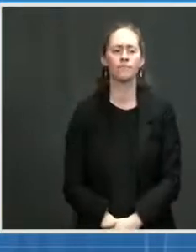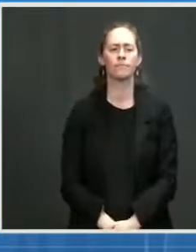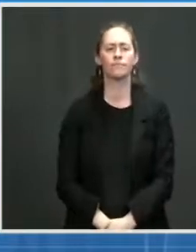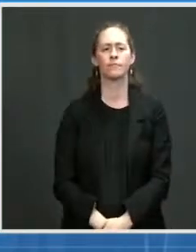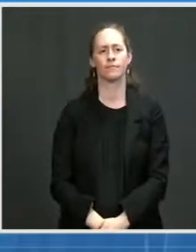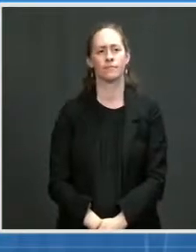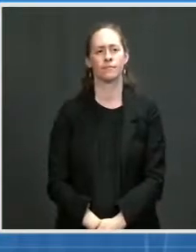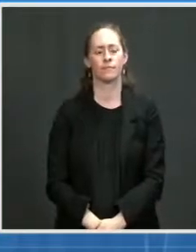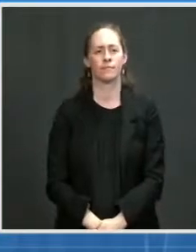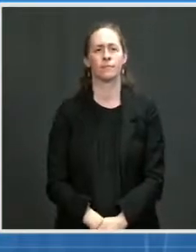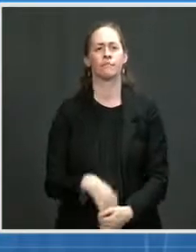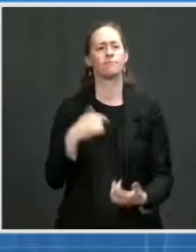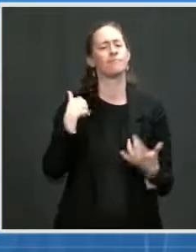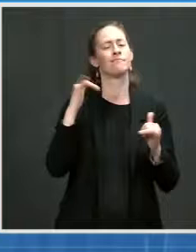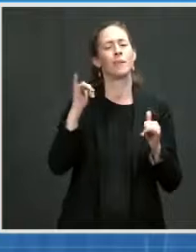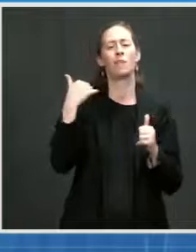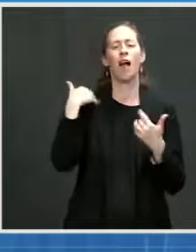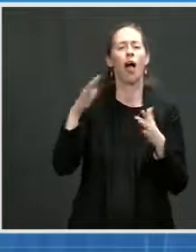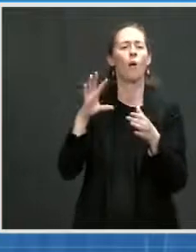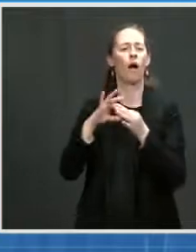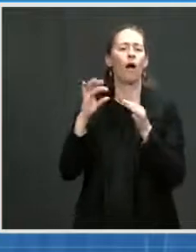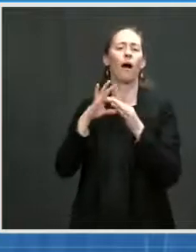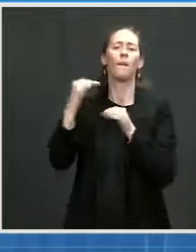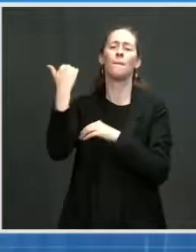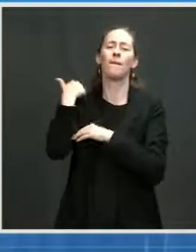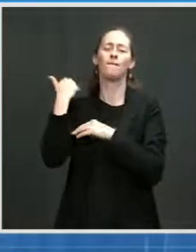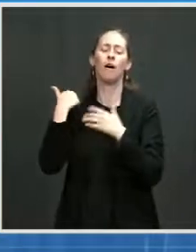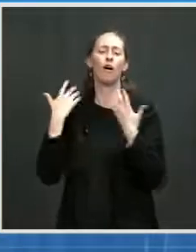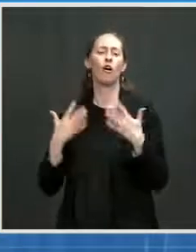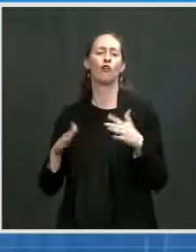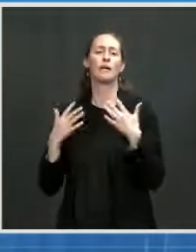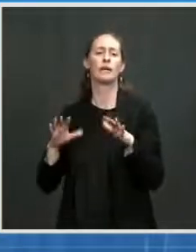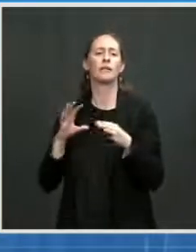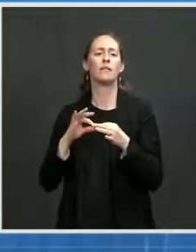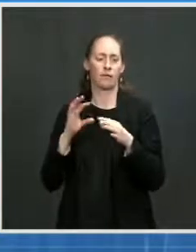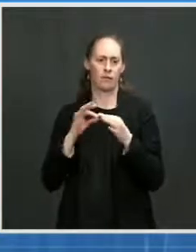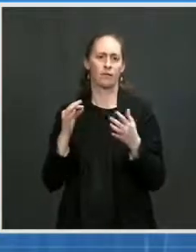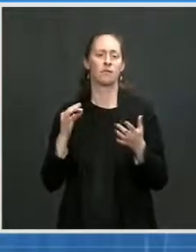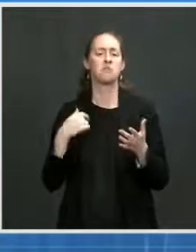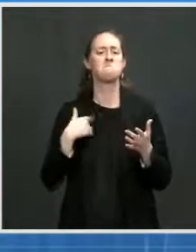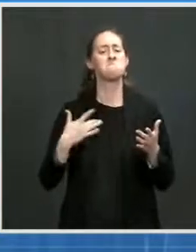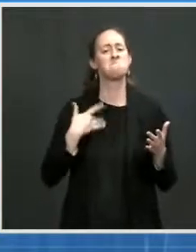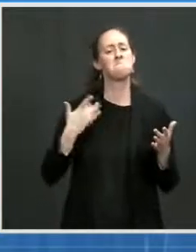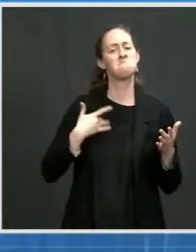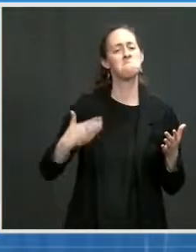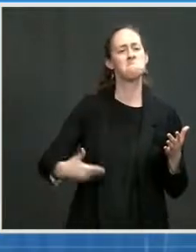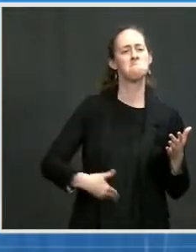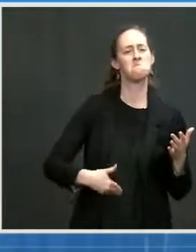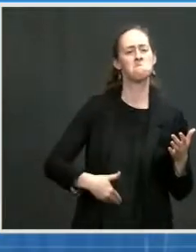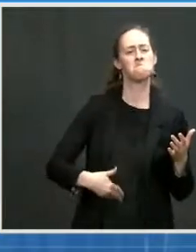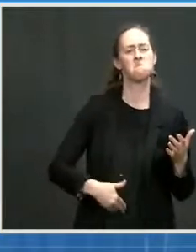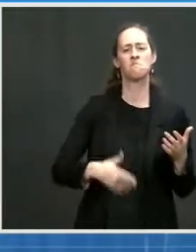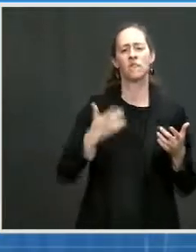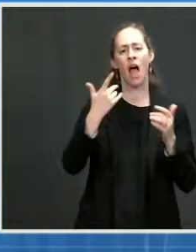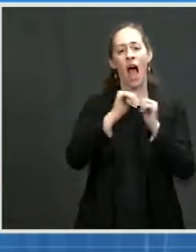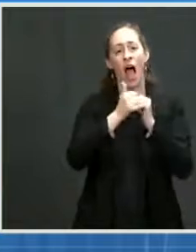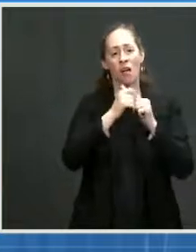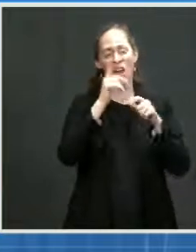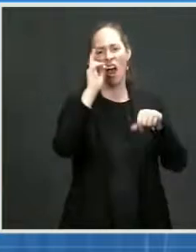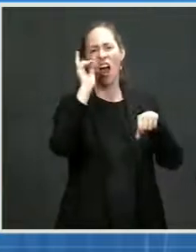times, many of us feel that it is more likely that this is a natural occurrence, as has happened